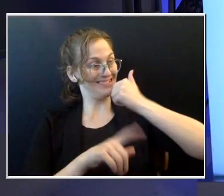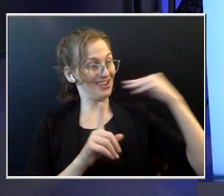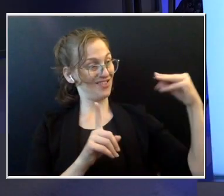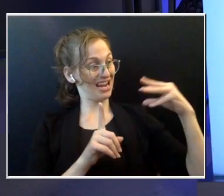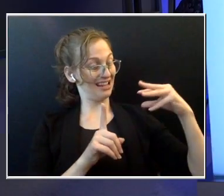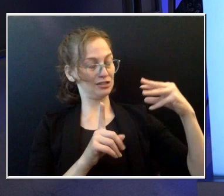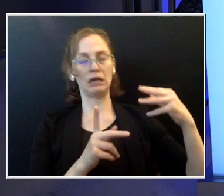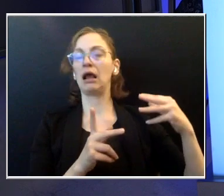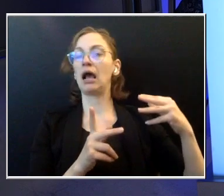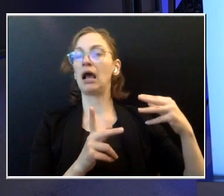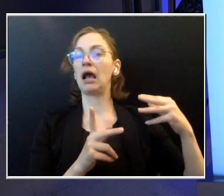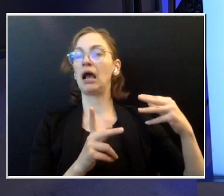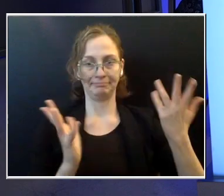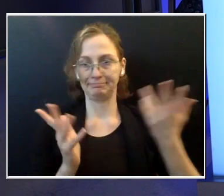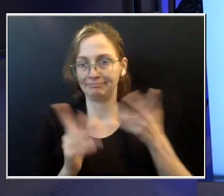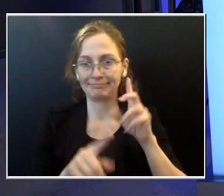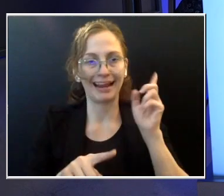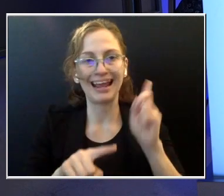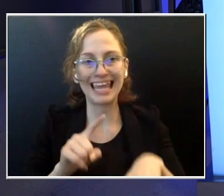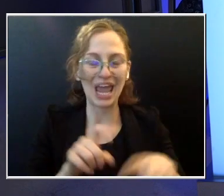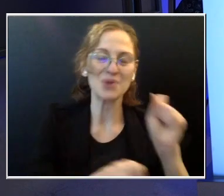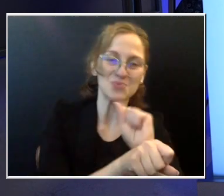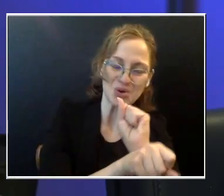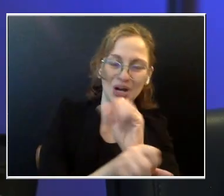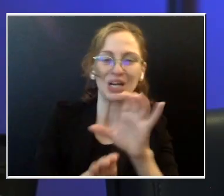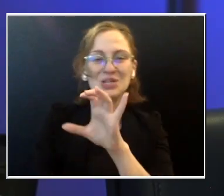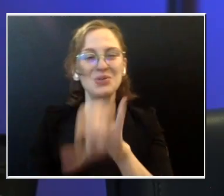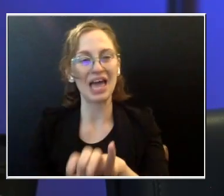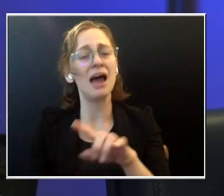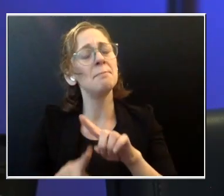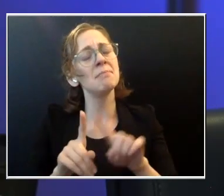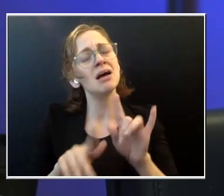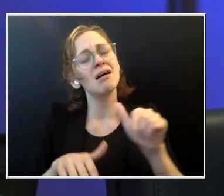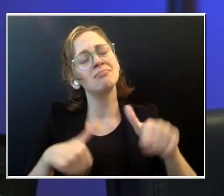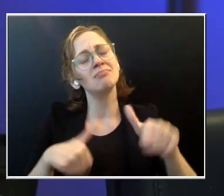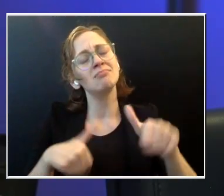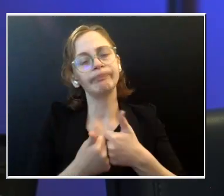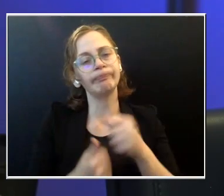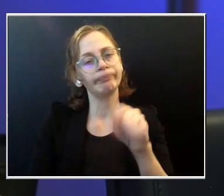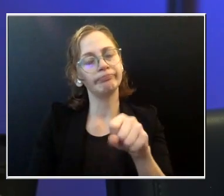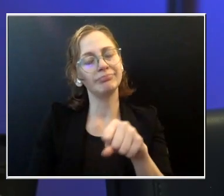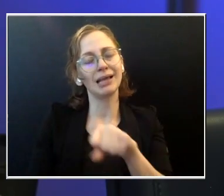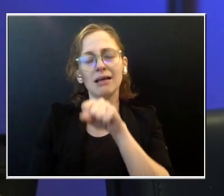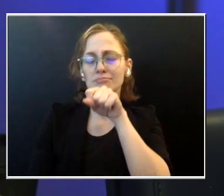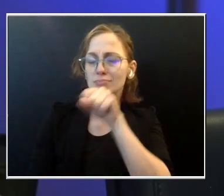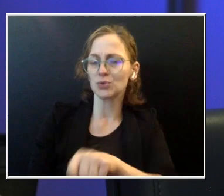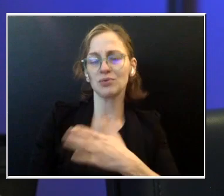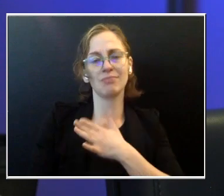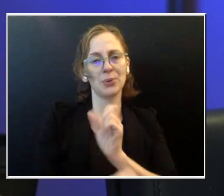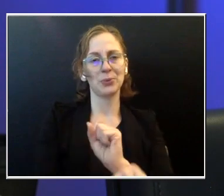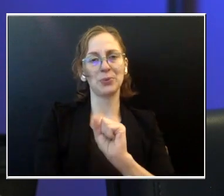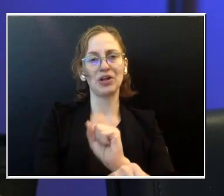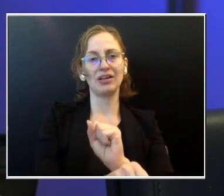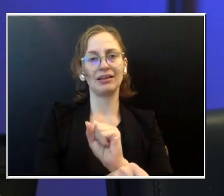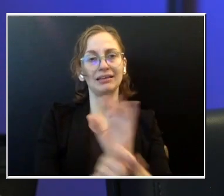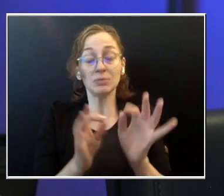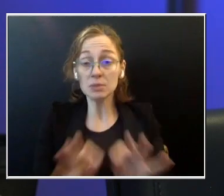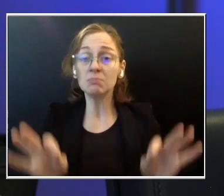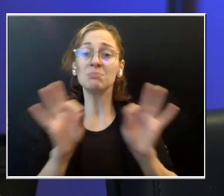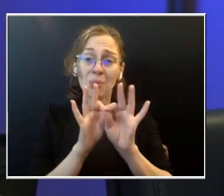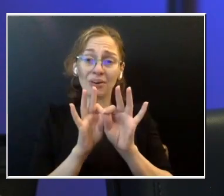Yeah. But it was hard. I loved what I did. It was important to me,